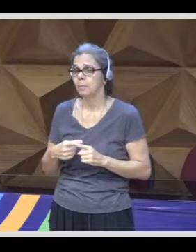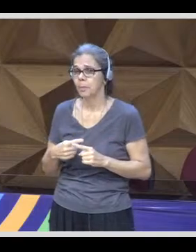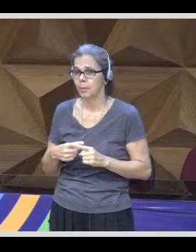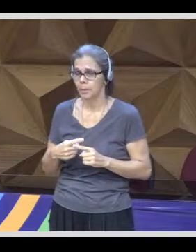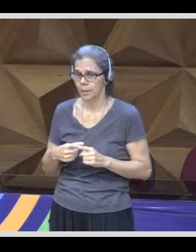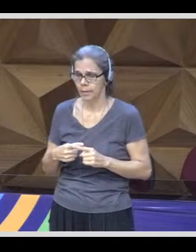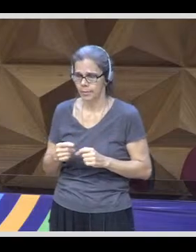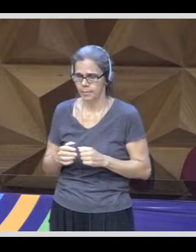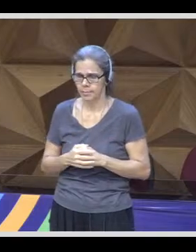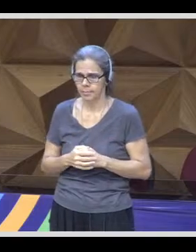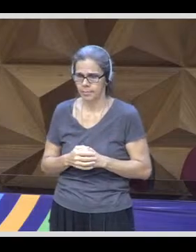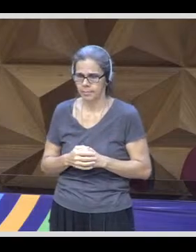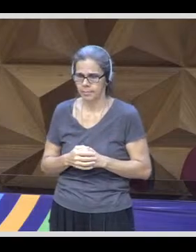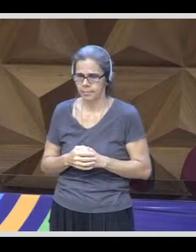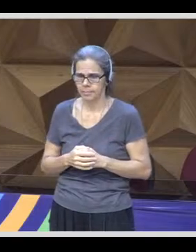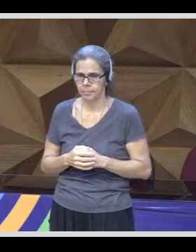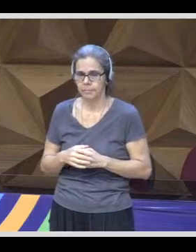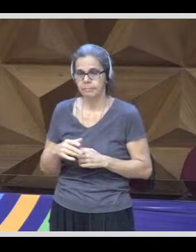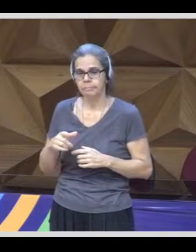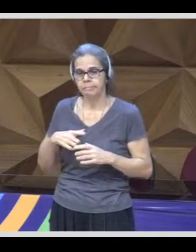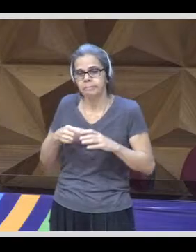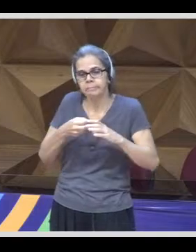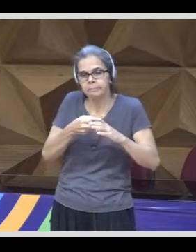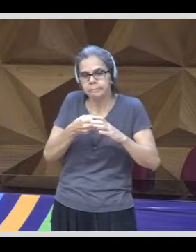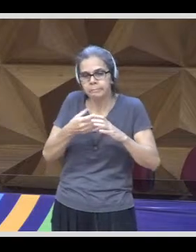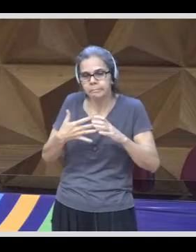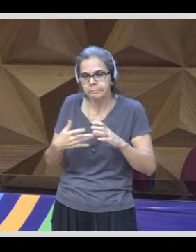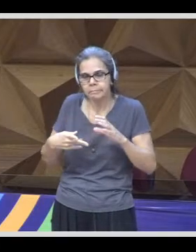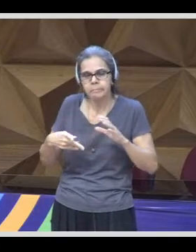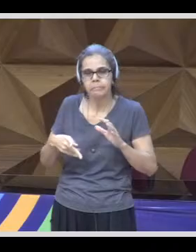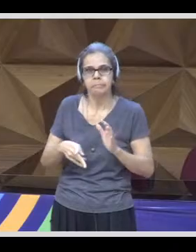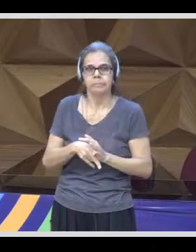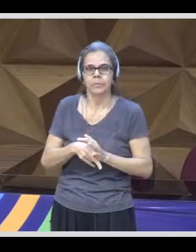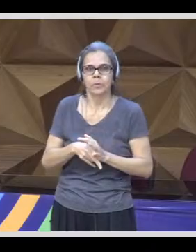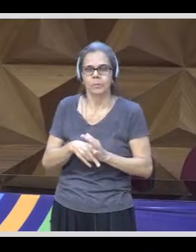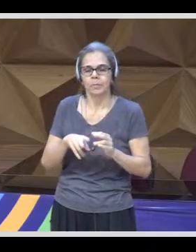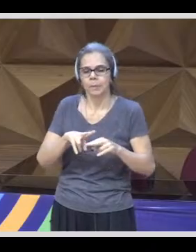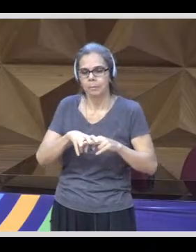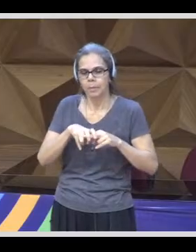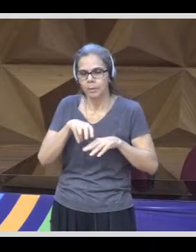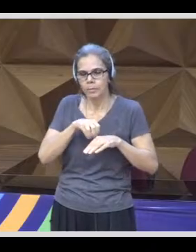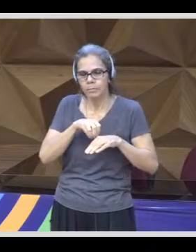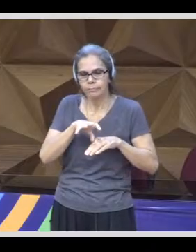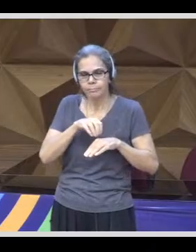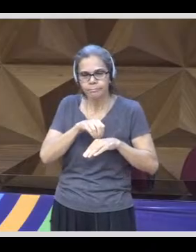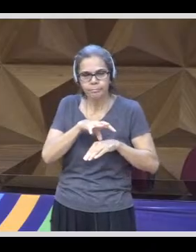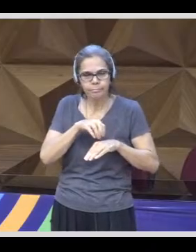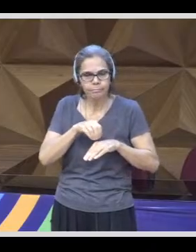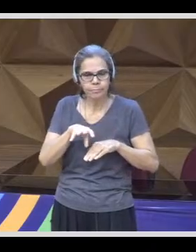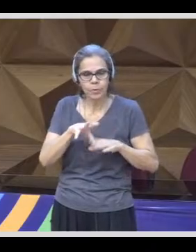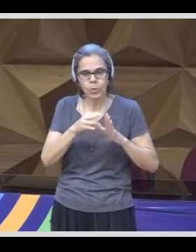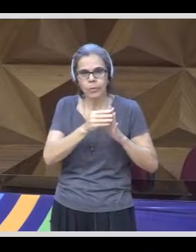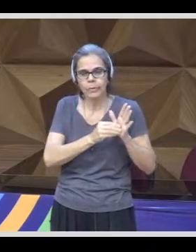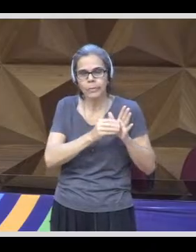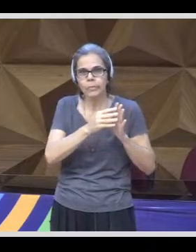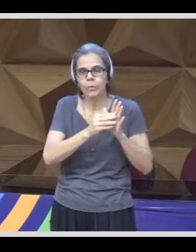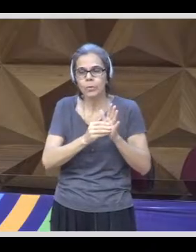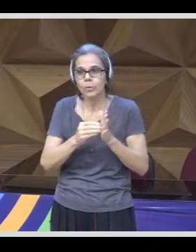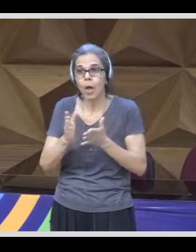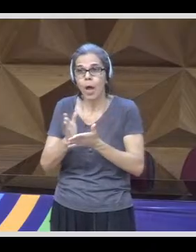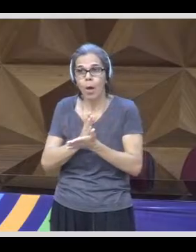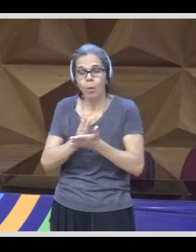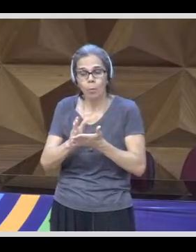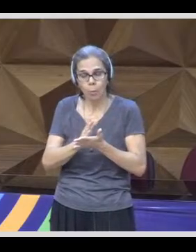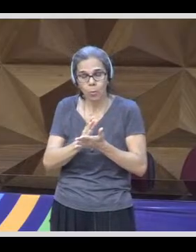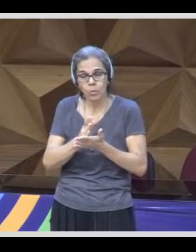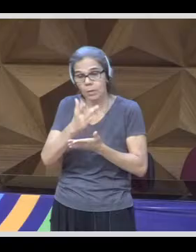is heavily skewed. Some contents are very, very, very, very popular. Others are very rarely shared. So